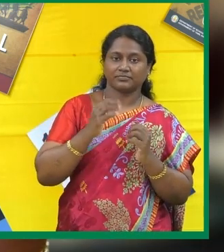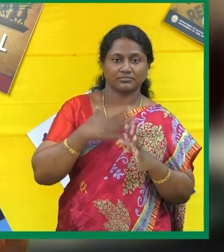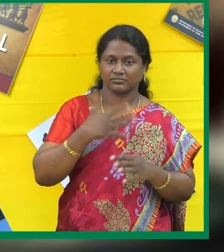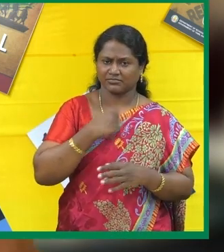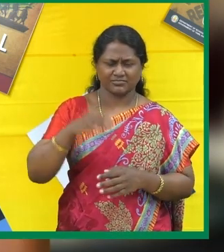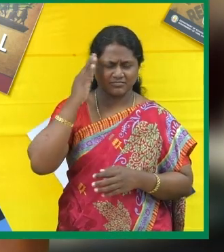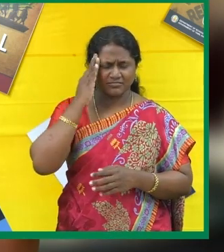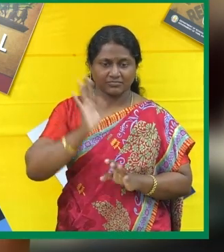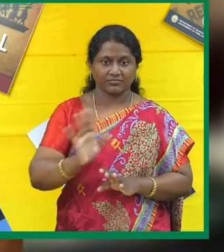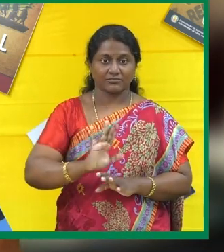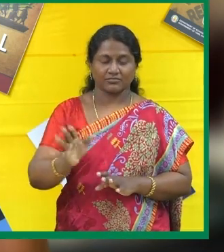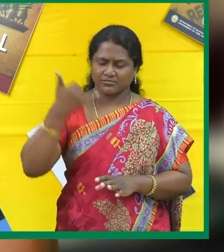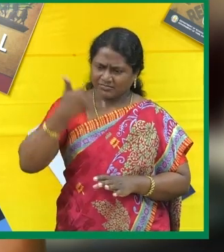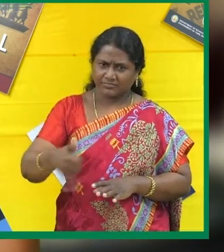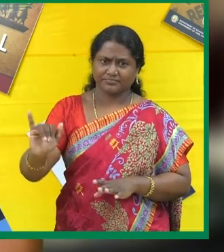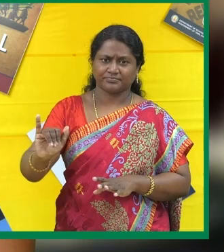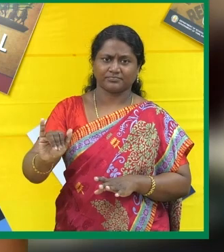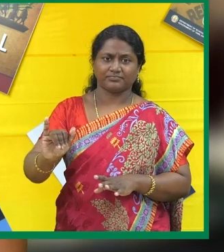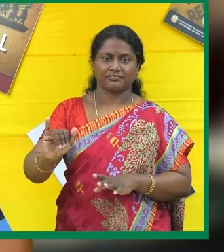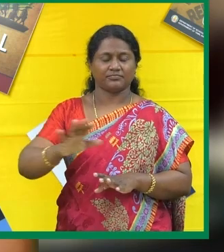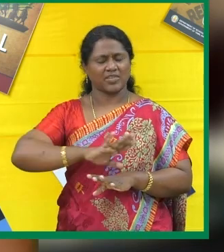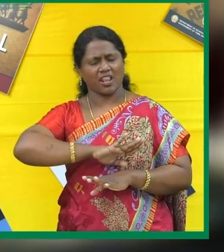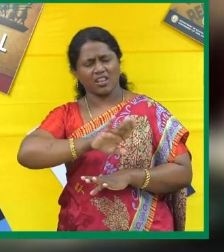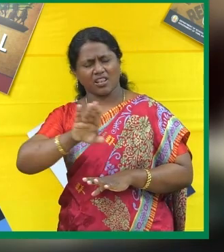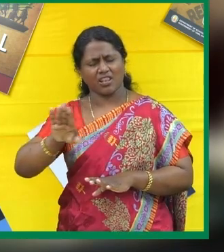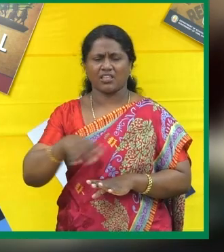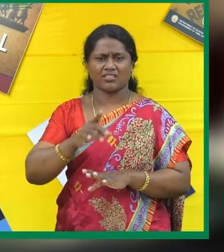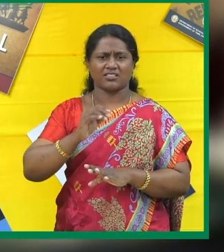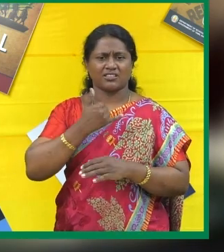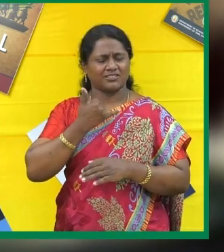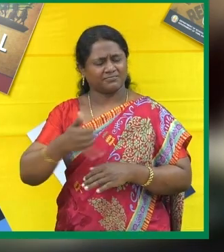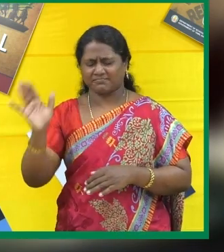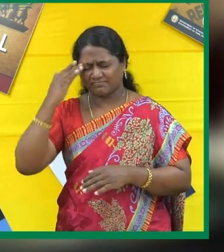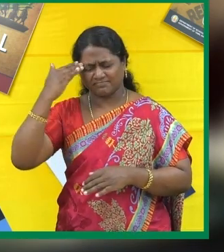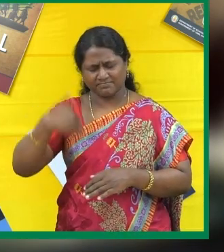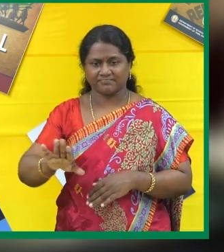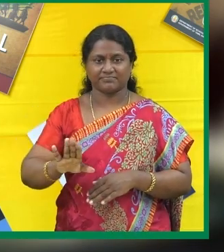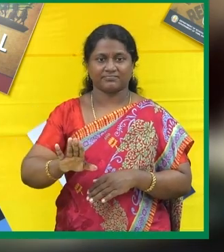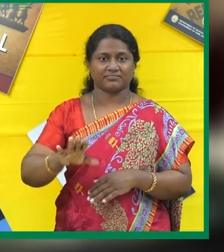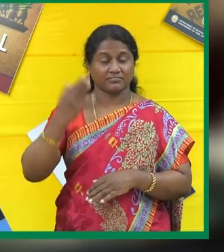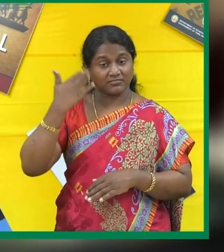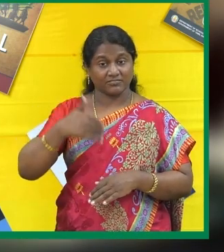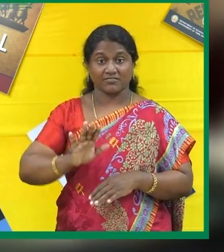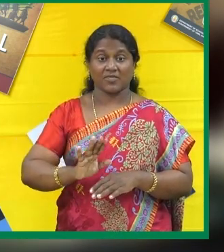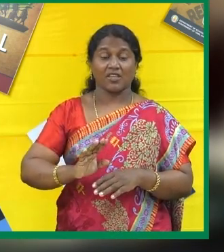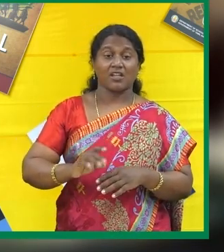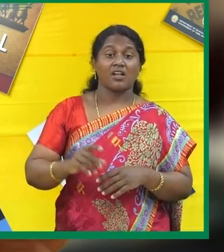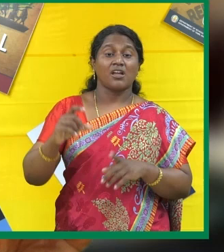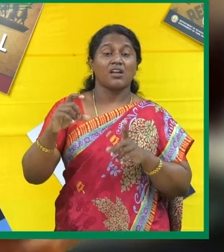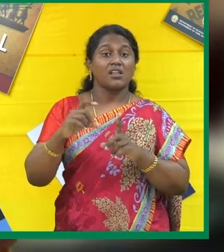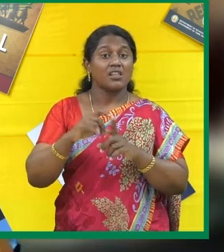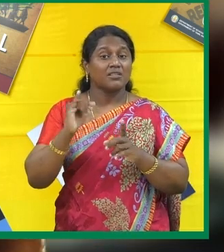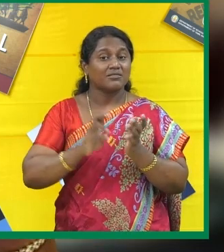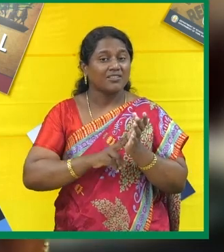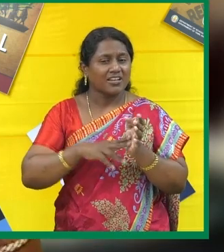difficult situations, your losses, your dangerous things, whatever happened in your life. Don't think. Live it. In the dim past, nor holding back